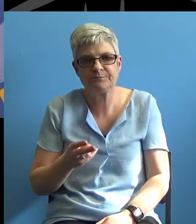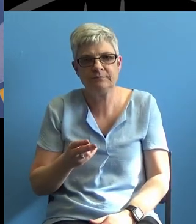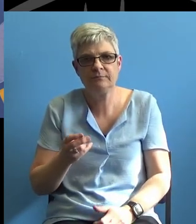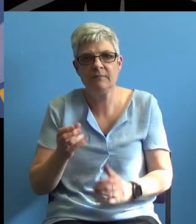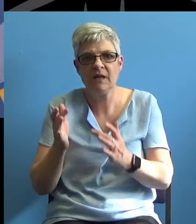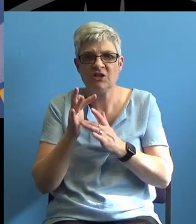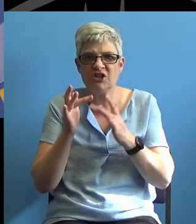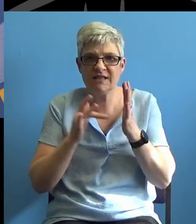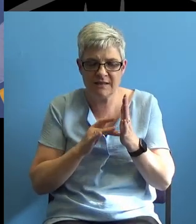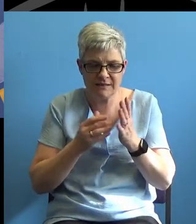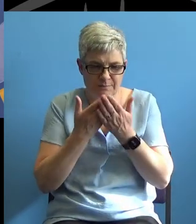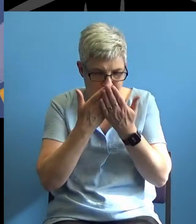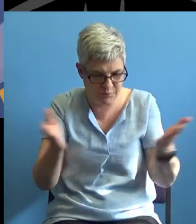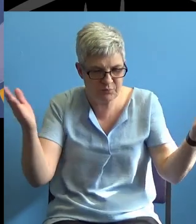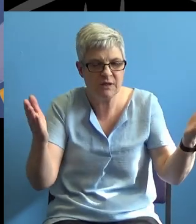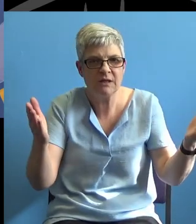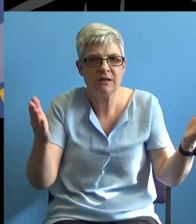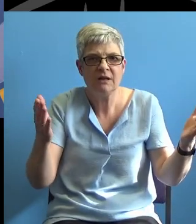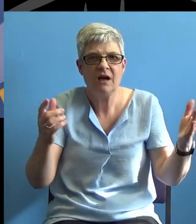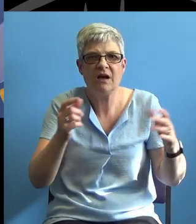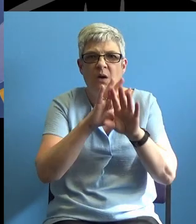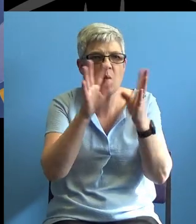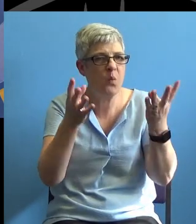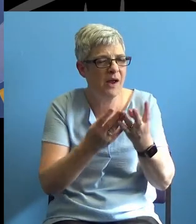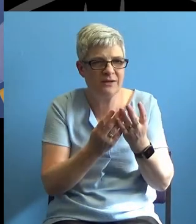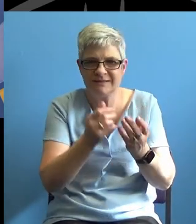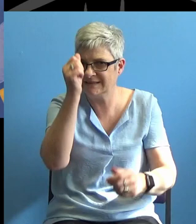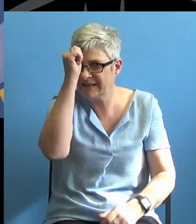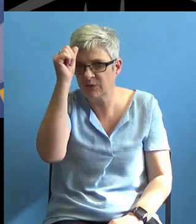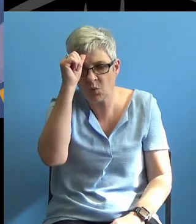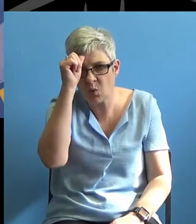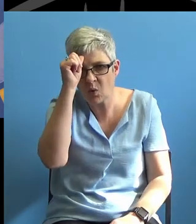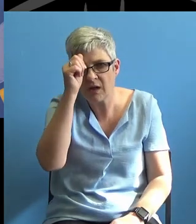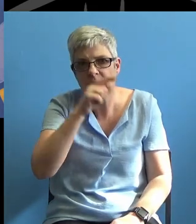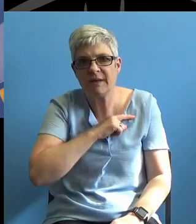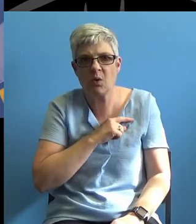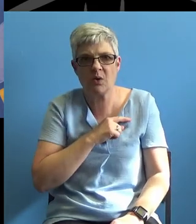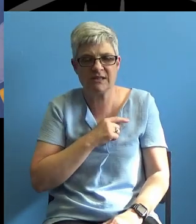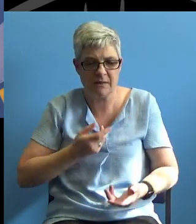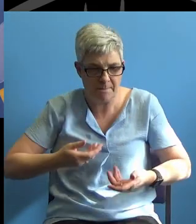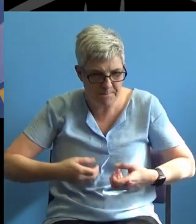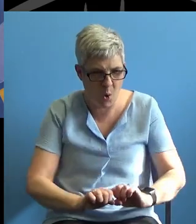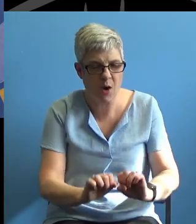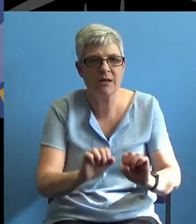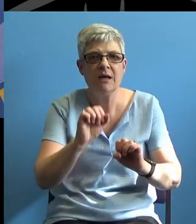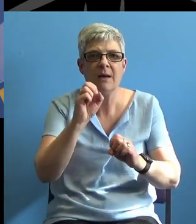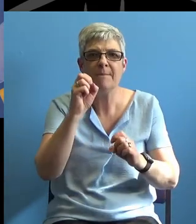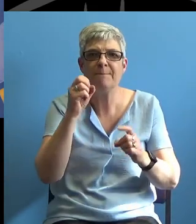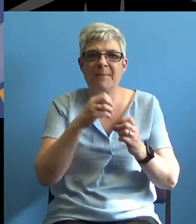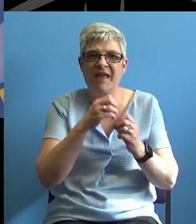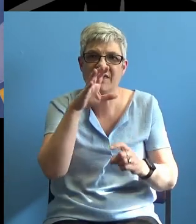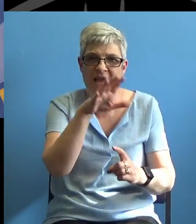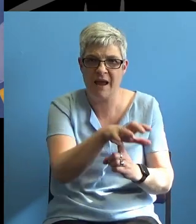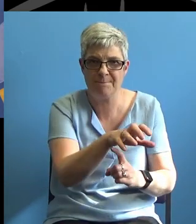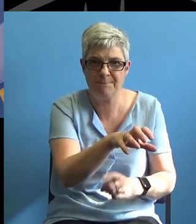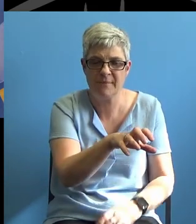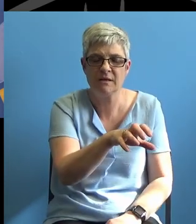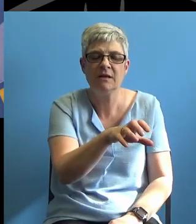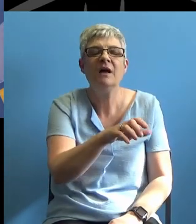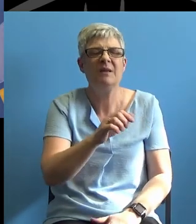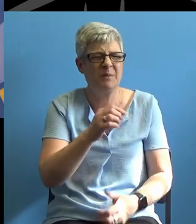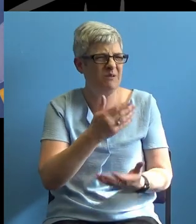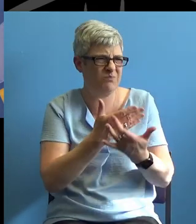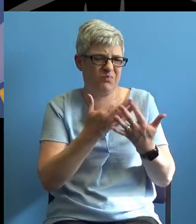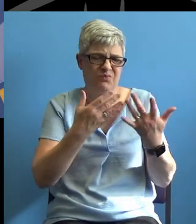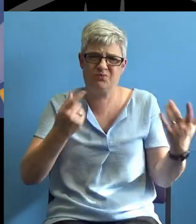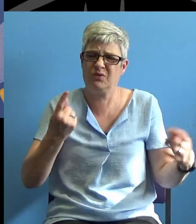Jesus burst on an unsuspecting world when he was born into obscurity in Bethlehem. Yes, there had been